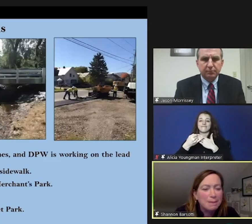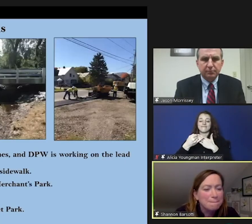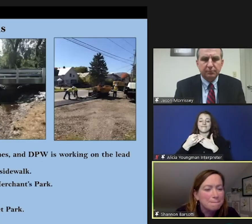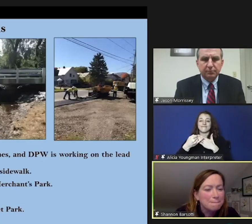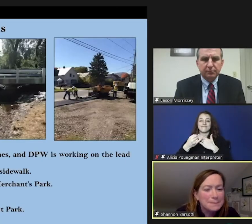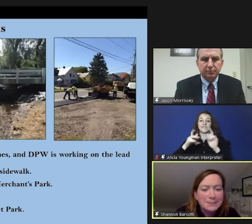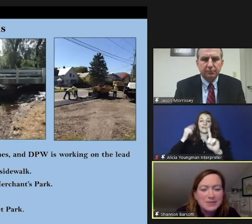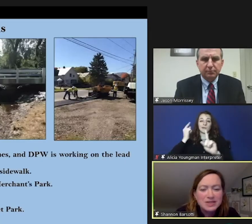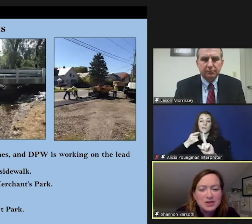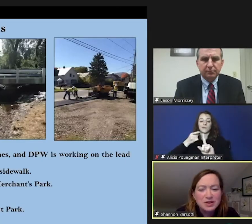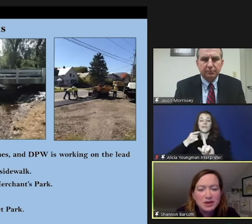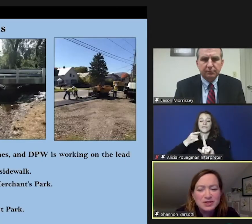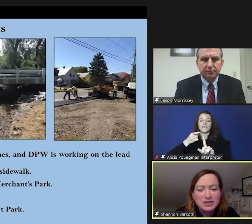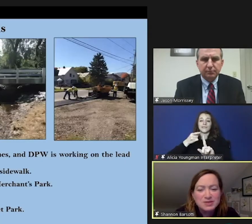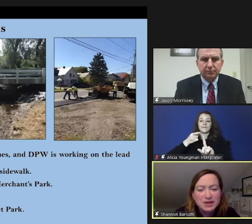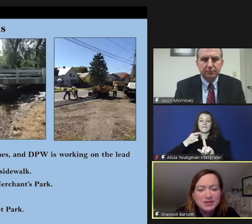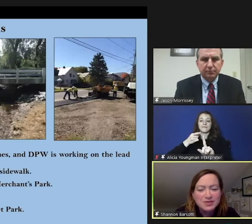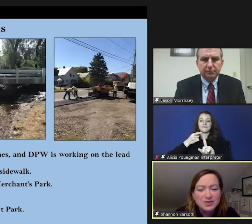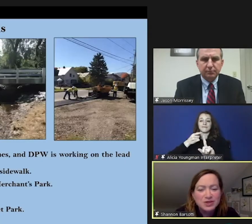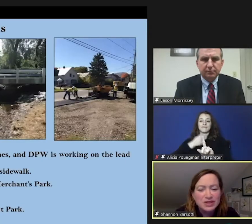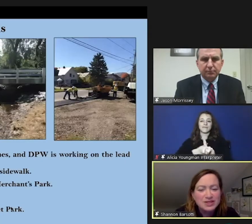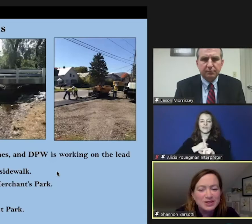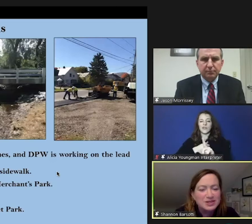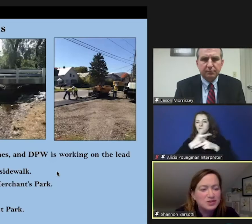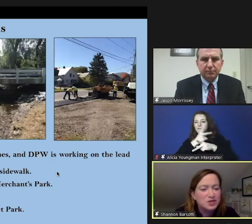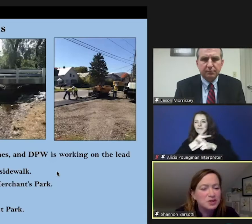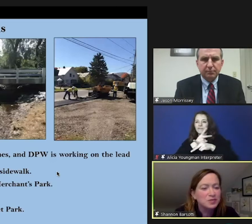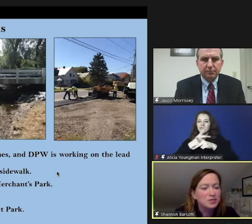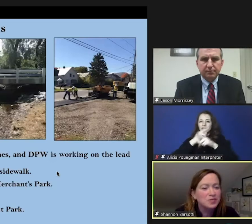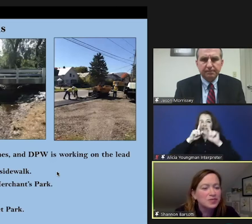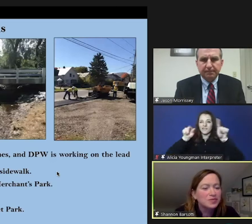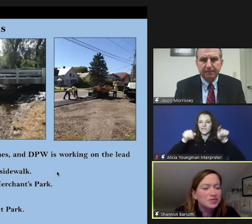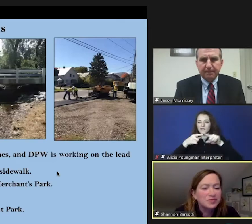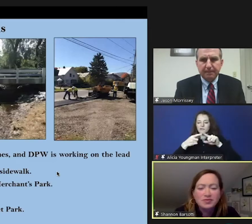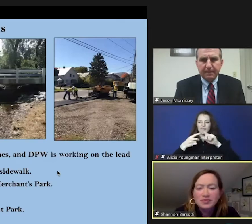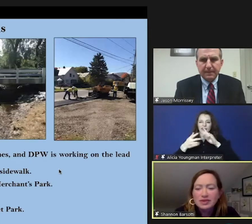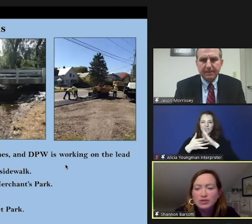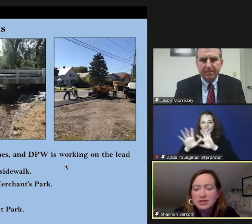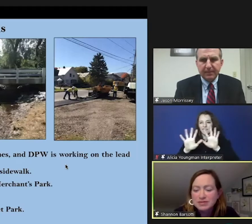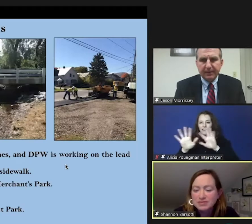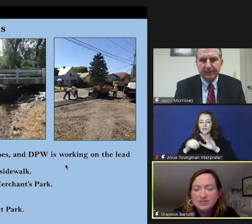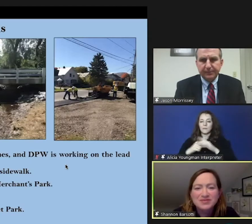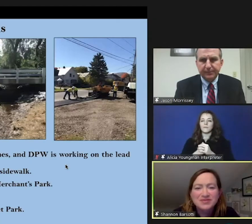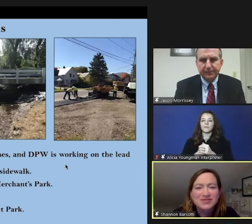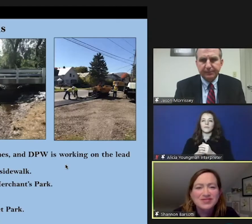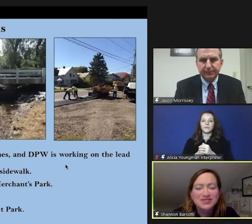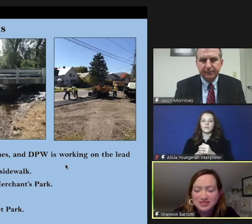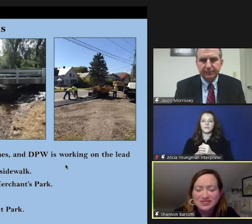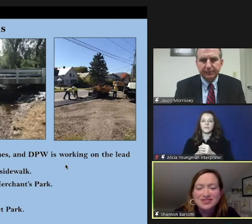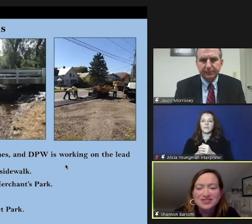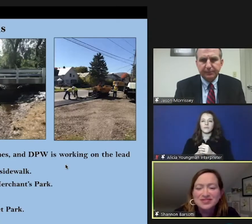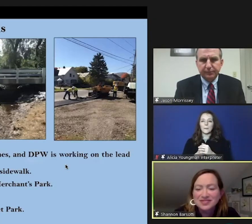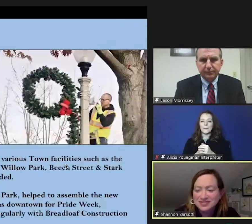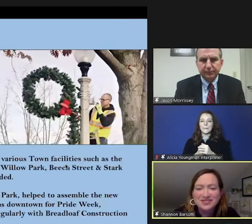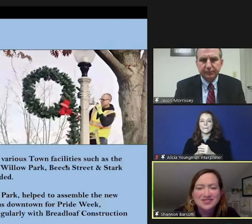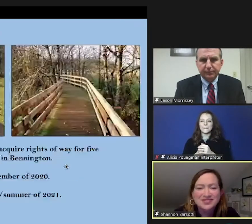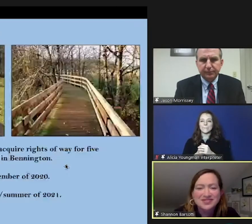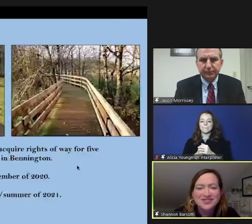to, sorry about this, my screen is a little touchy. Oops.